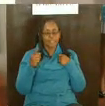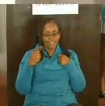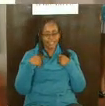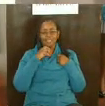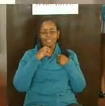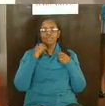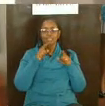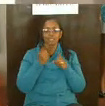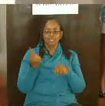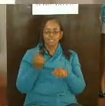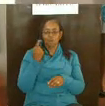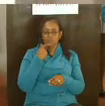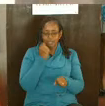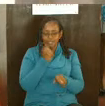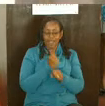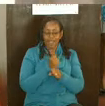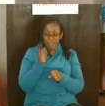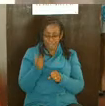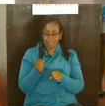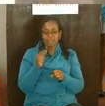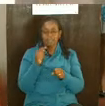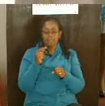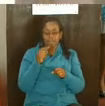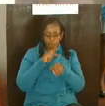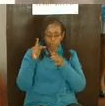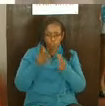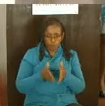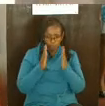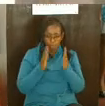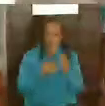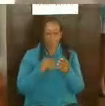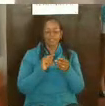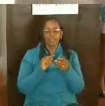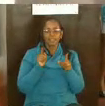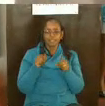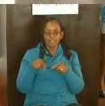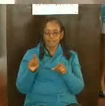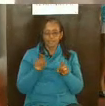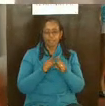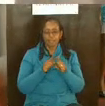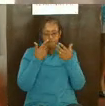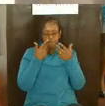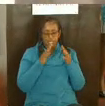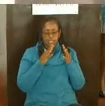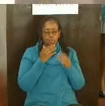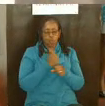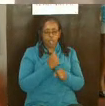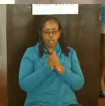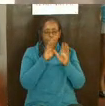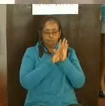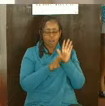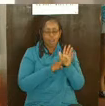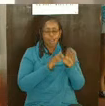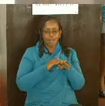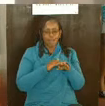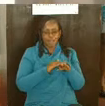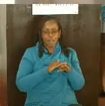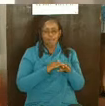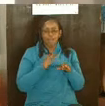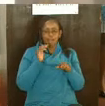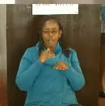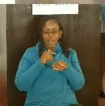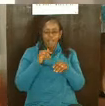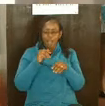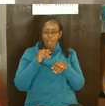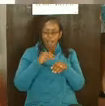sounds like someone who's done that professionally she has also been the program officer for African Network for prevention